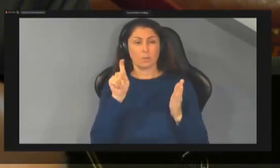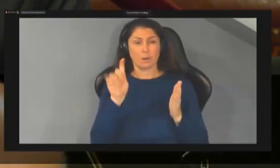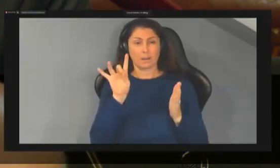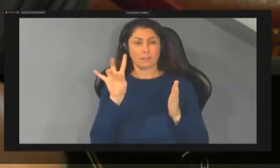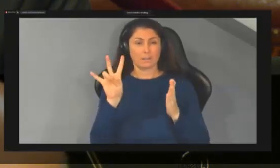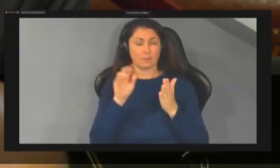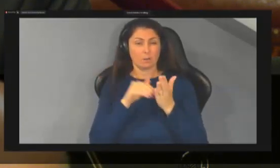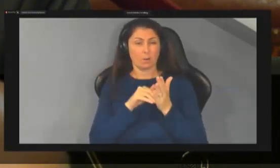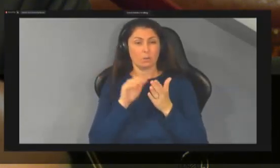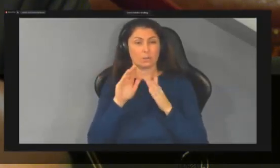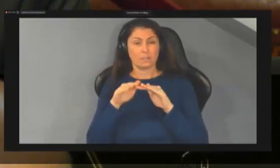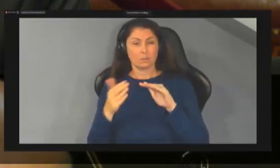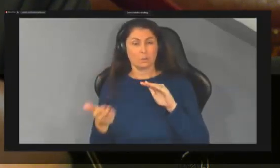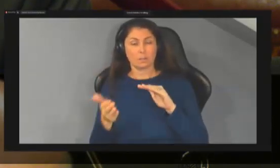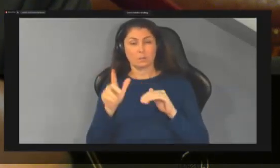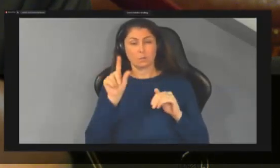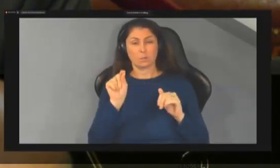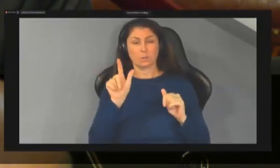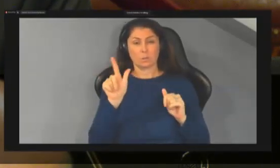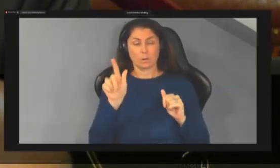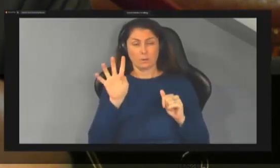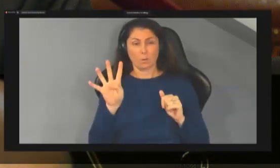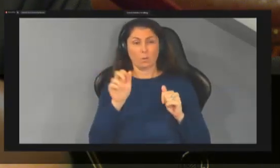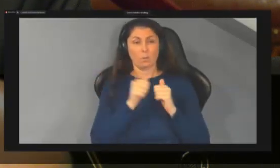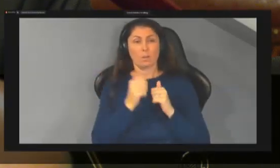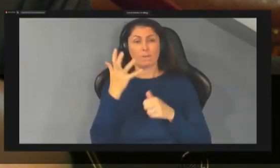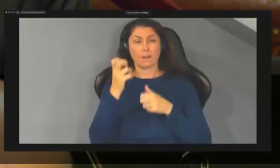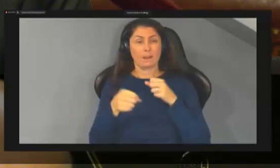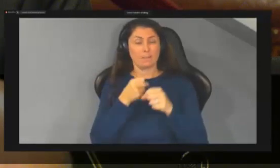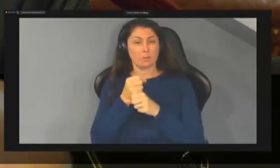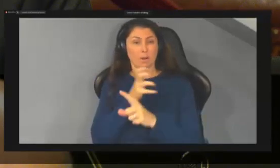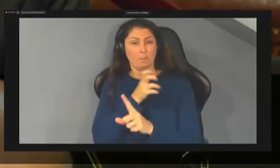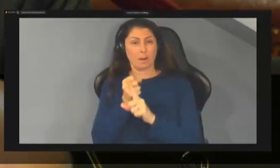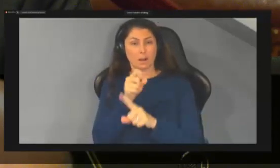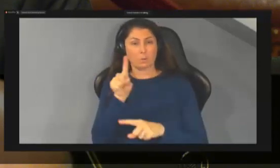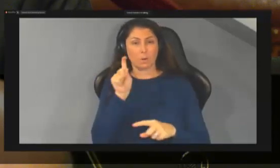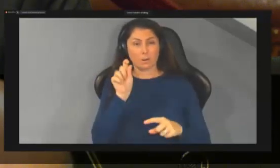$12,187 decrease in 2024 with a five-year impact of